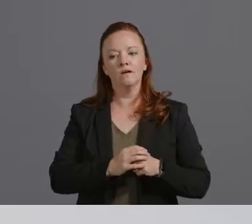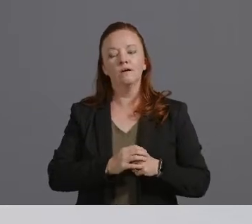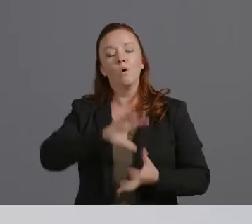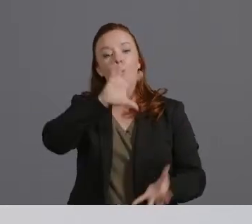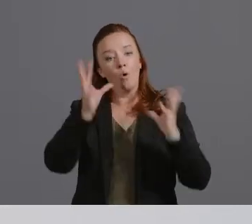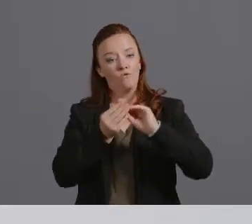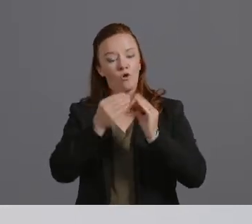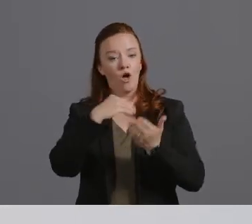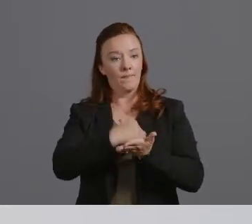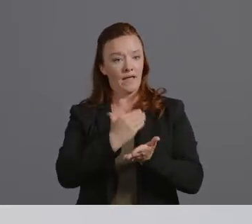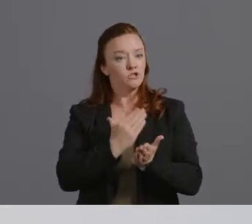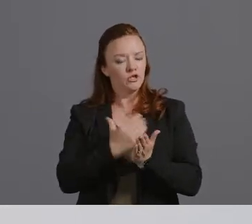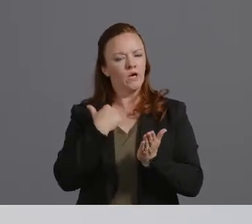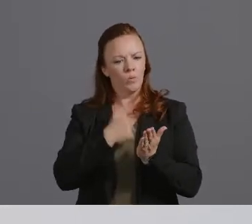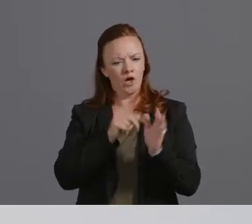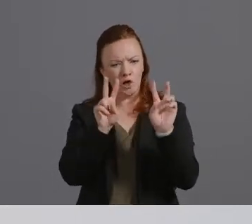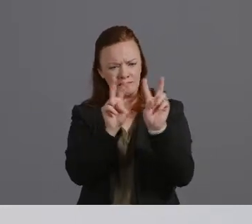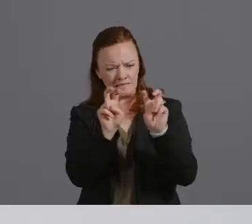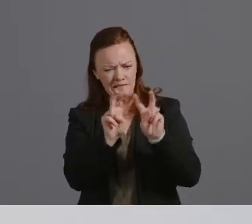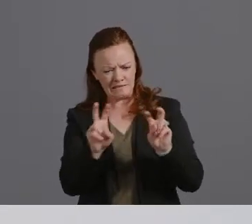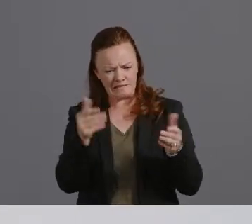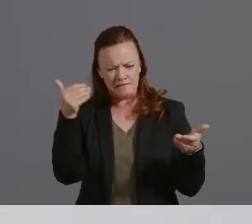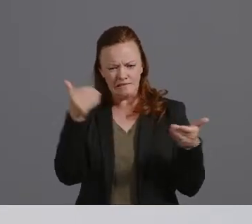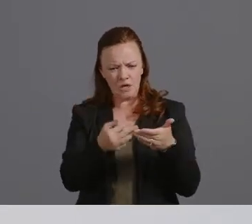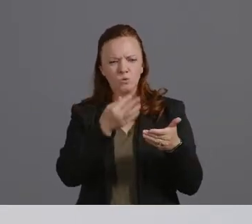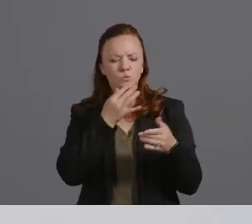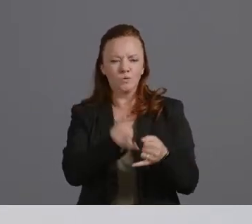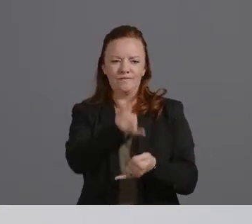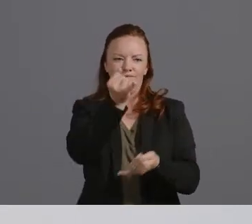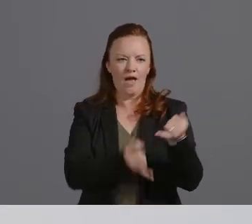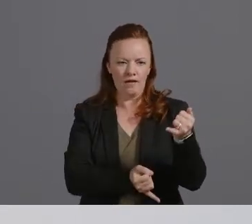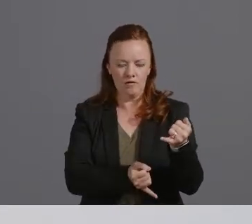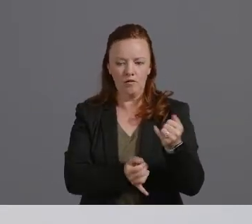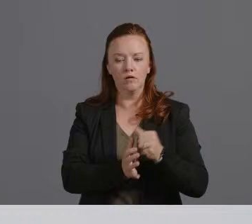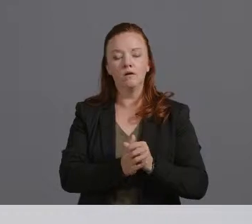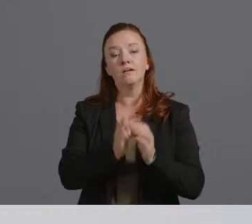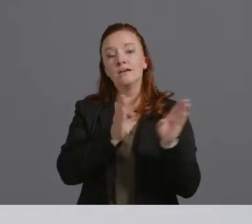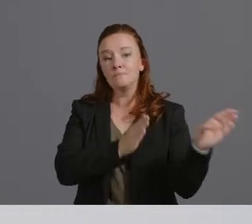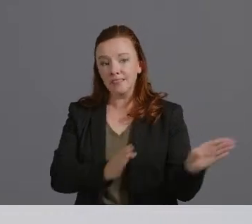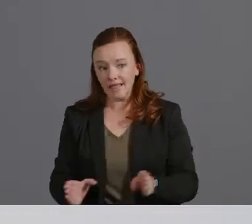budget and looking to give the counties more funding